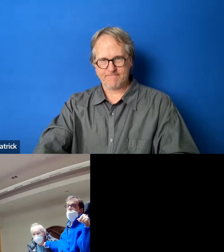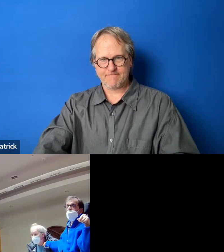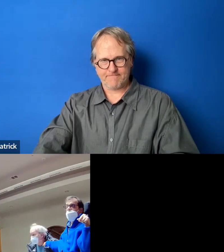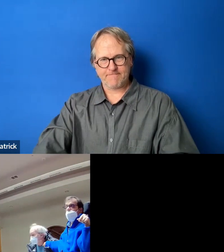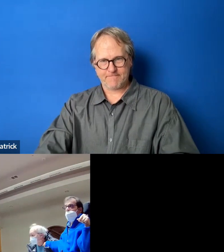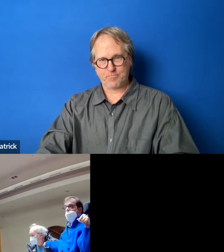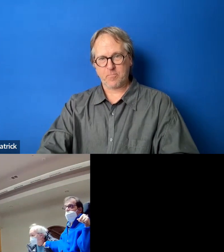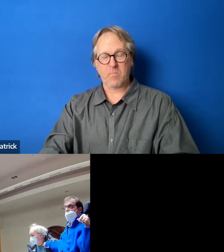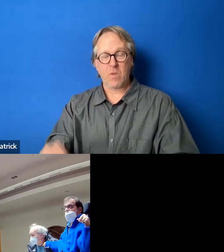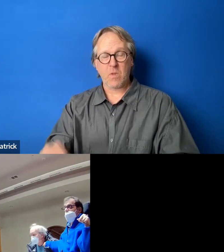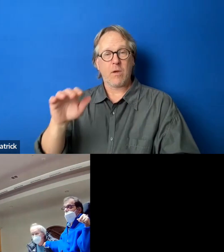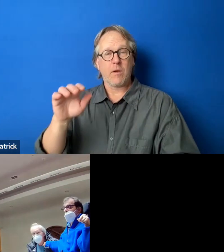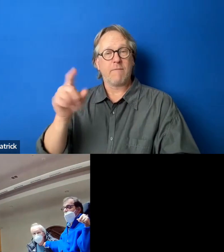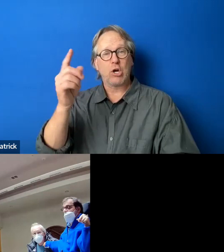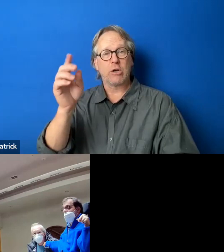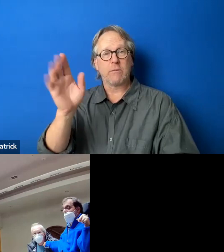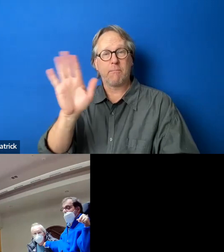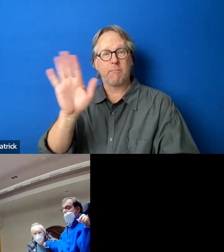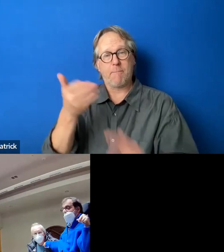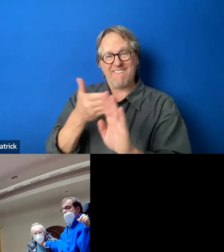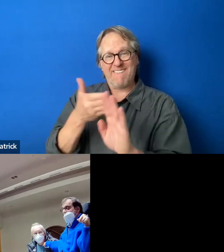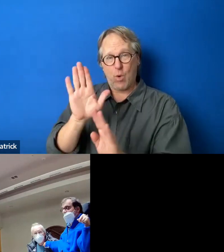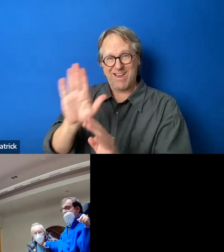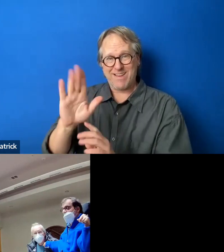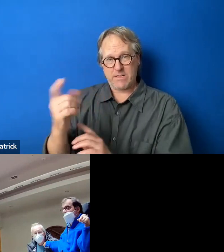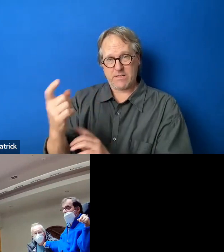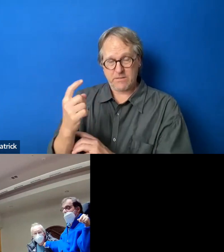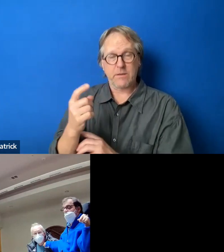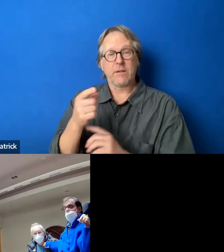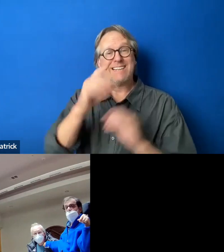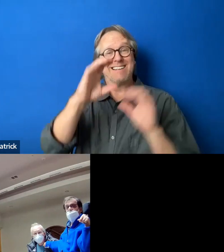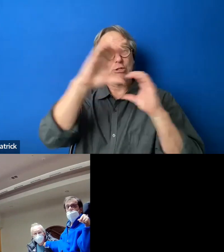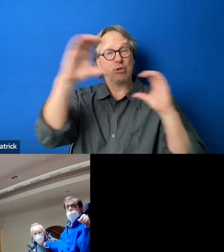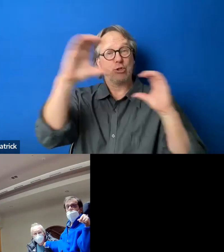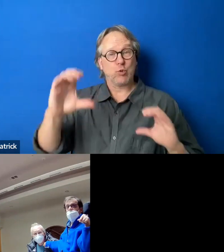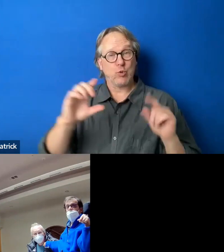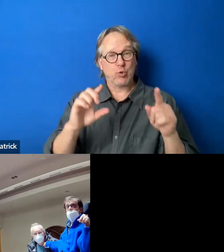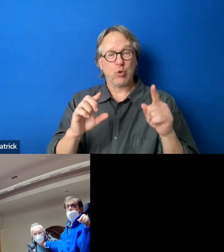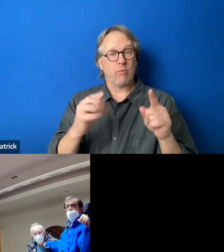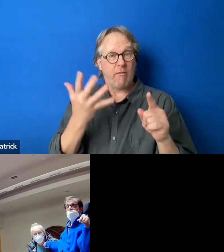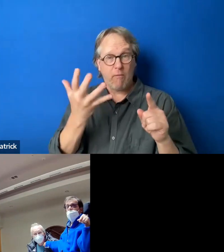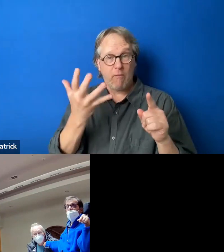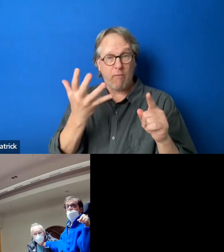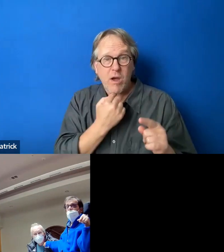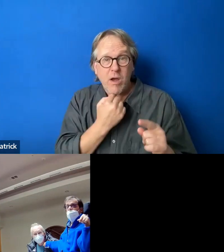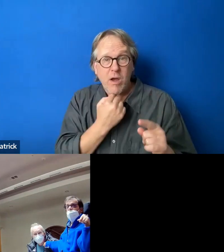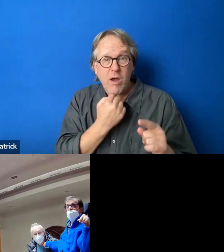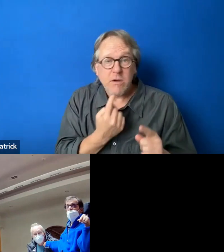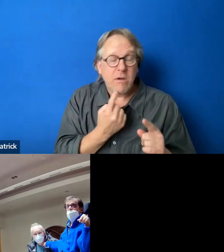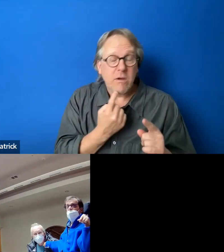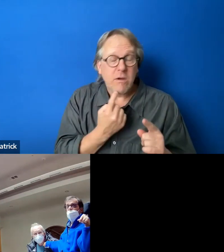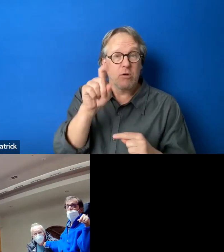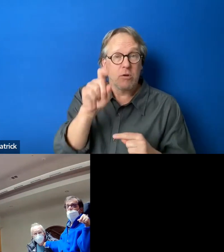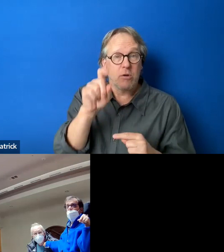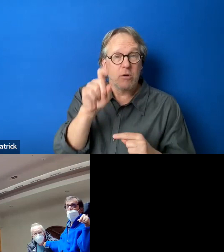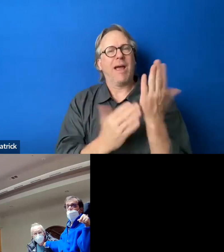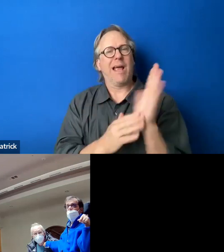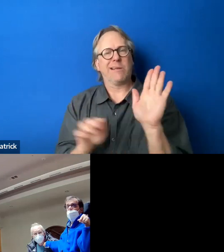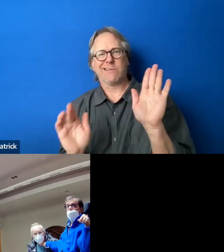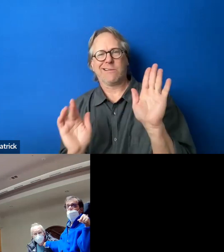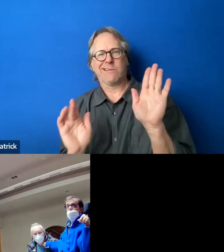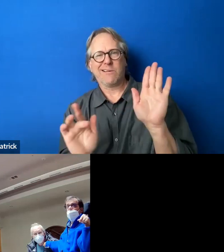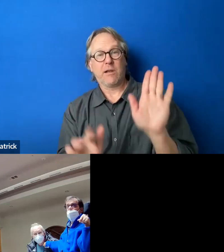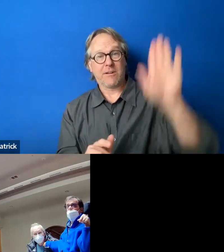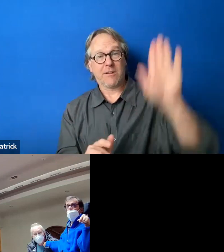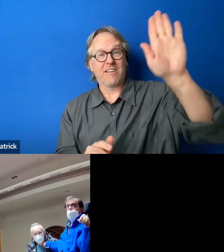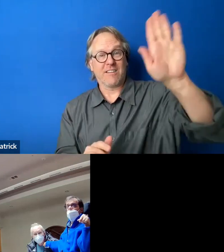But first, I would like to encourage any listeners on Zoom we have to use the raise hand feature to indicate you have a question.